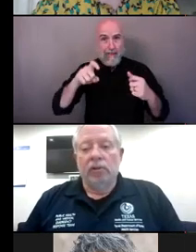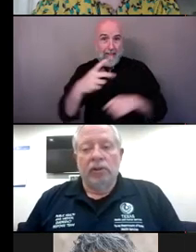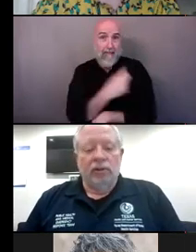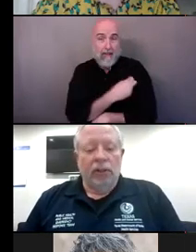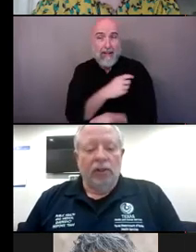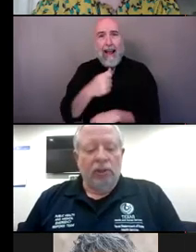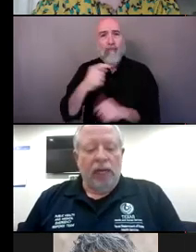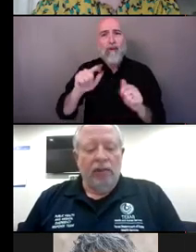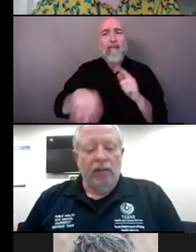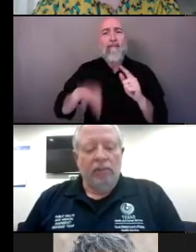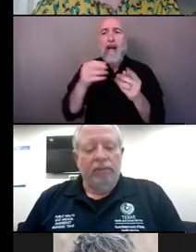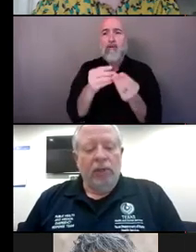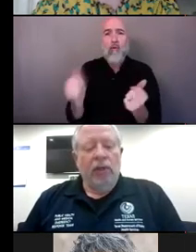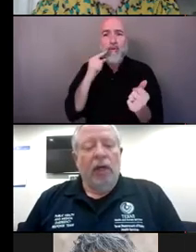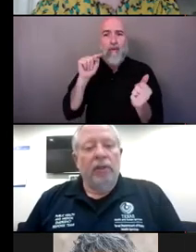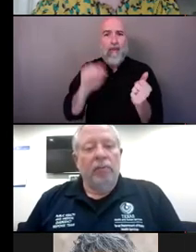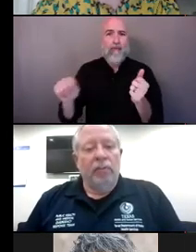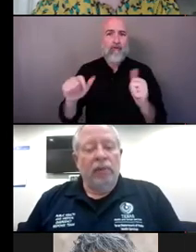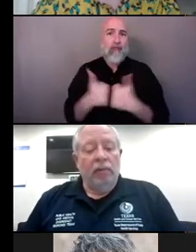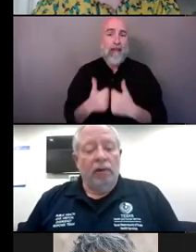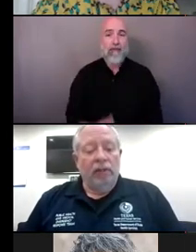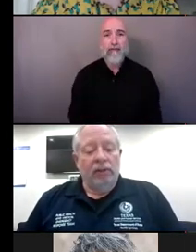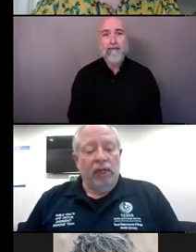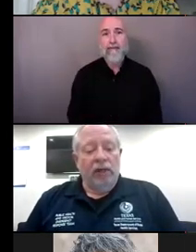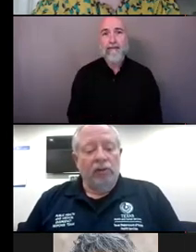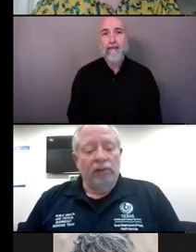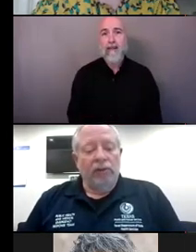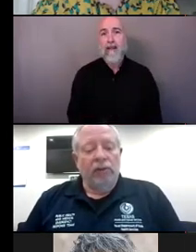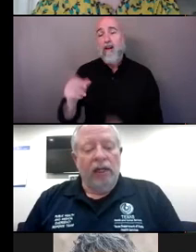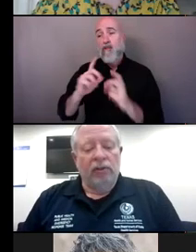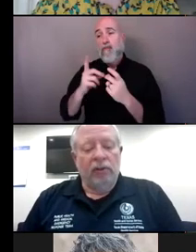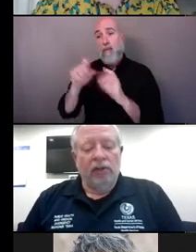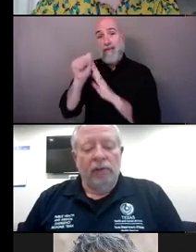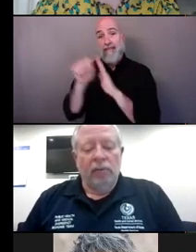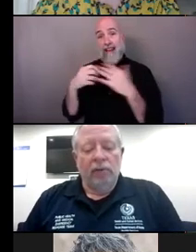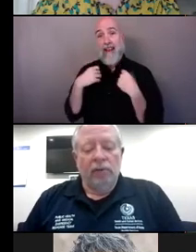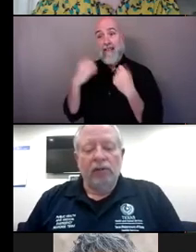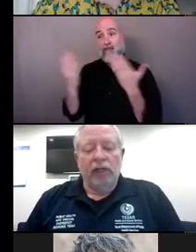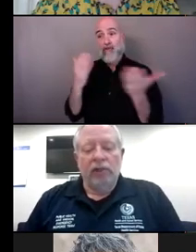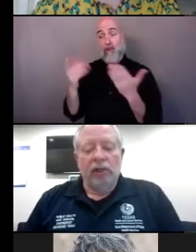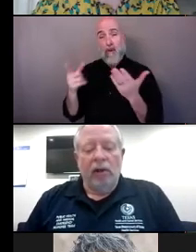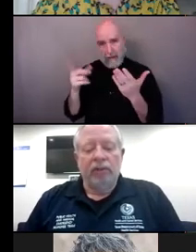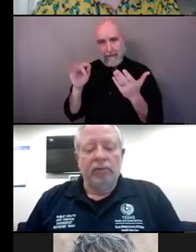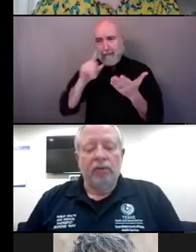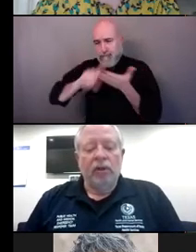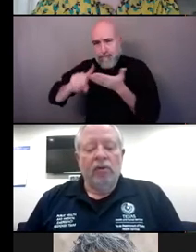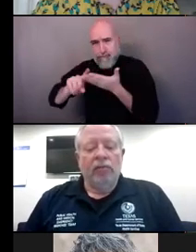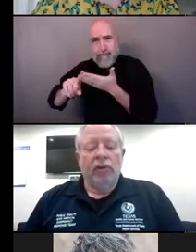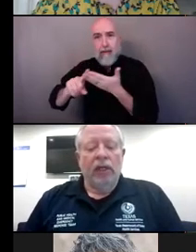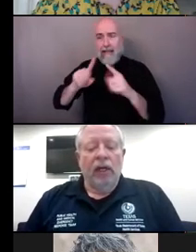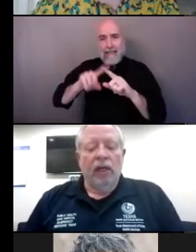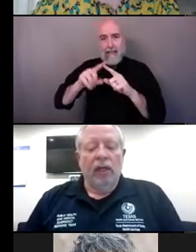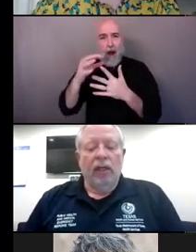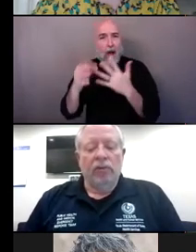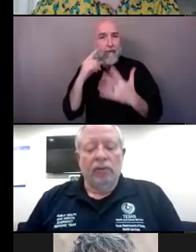finding solutions to those challenges. The Department of State Health Services has aggressively pursued vaccination options